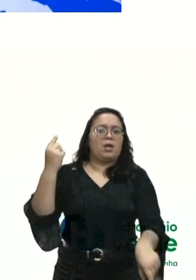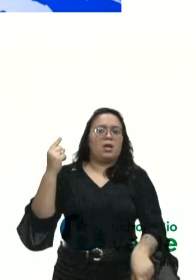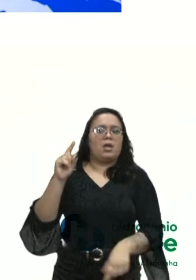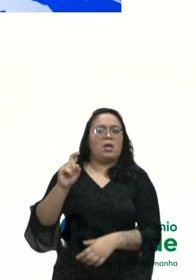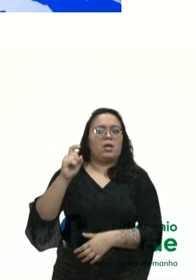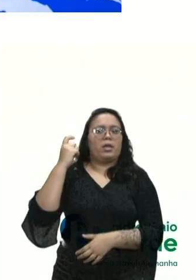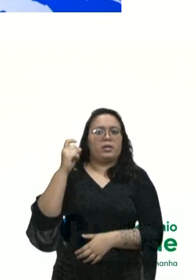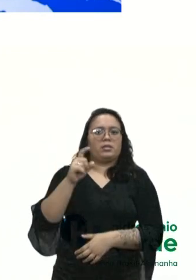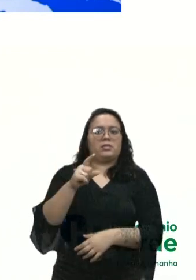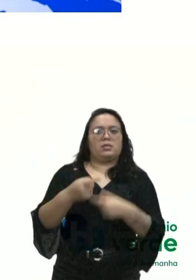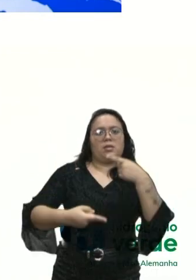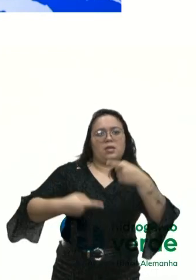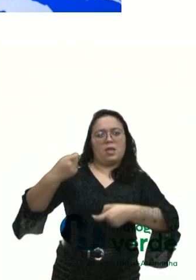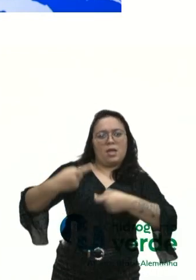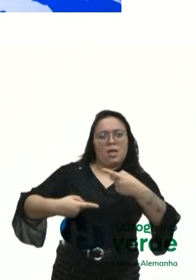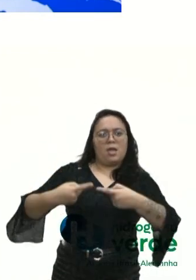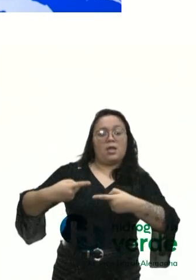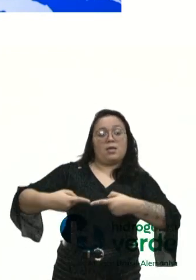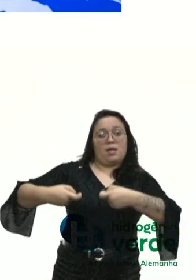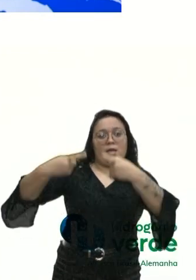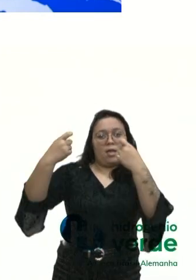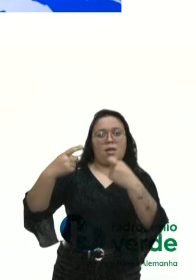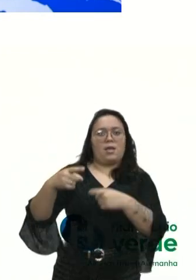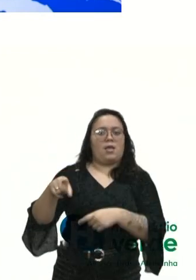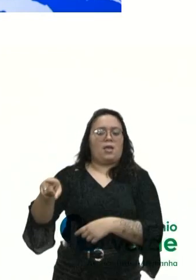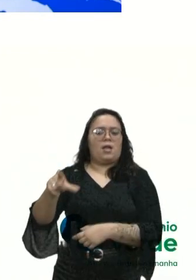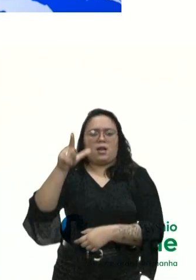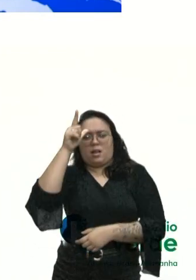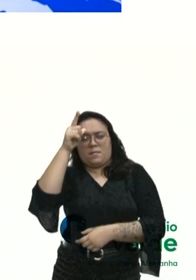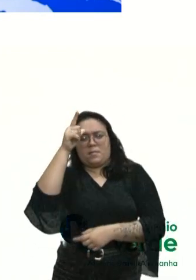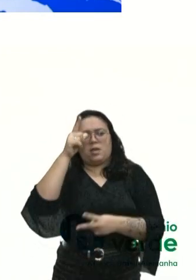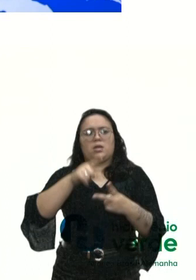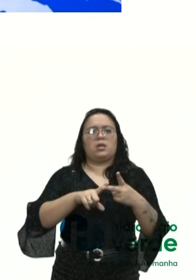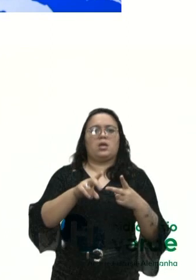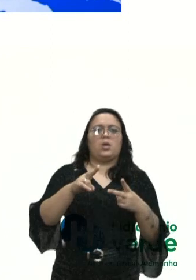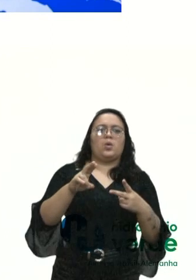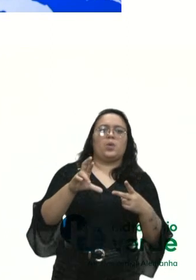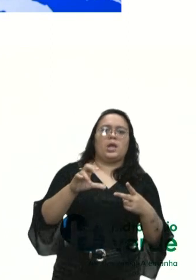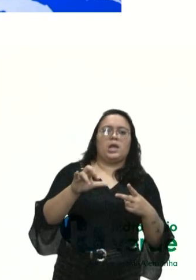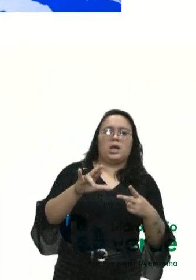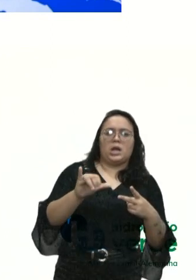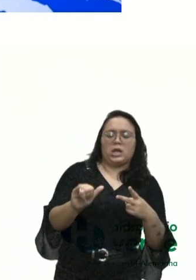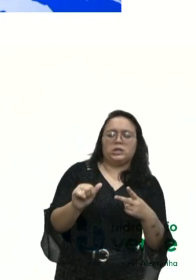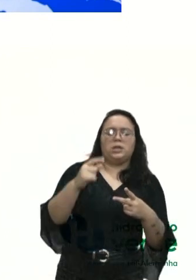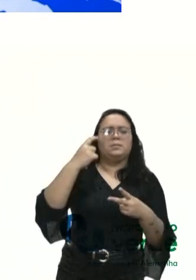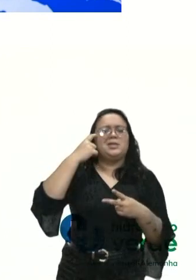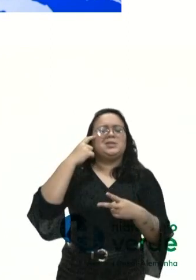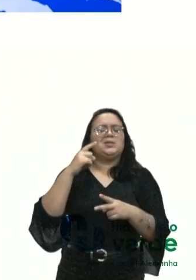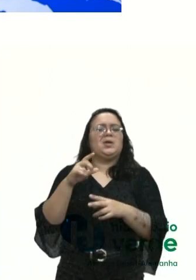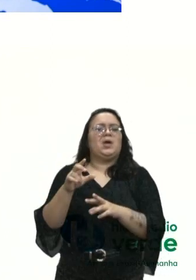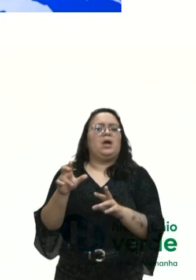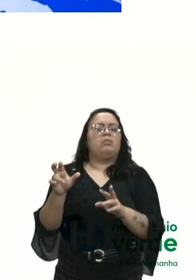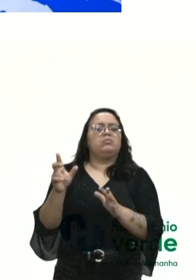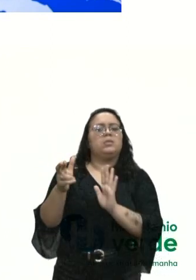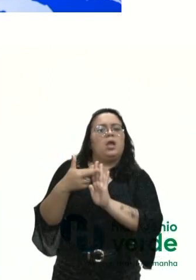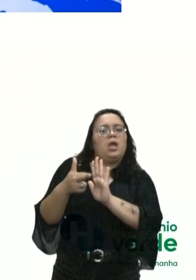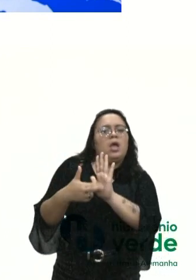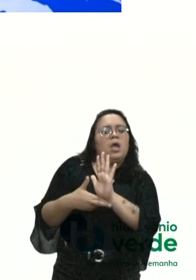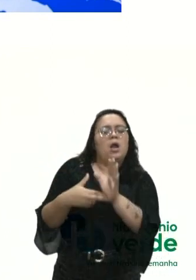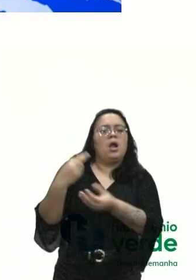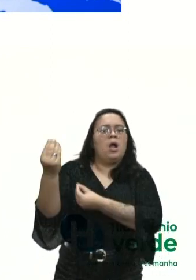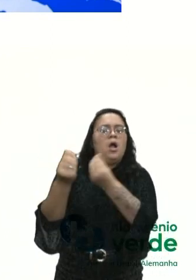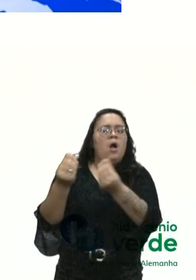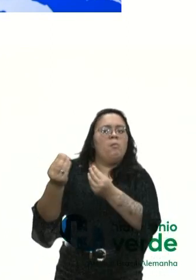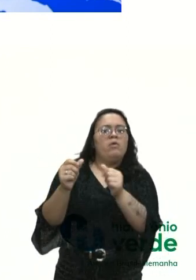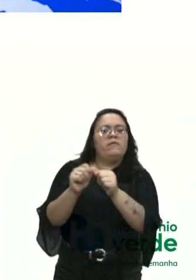pensou em muitas regras, Europe thought about many rules compliance, in terms of como compliance, qualificar os